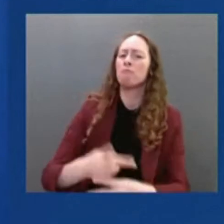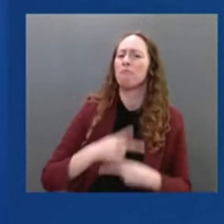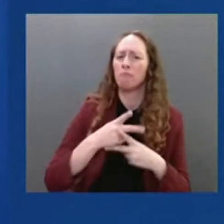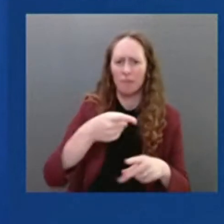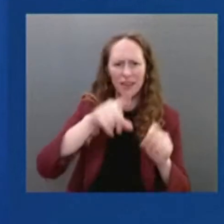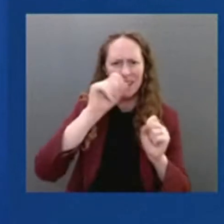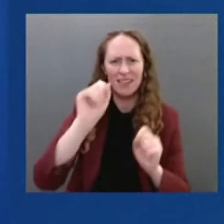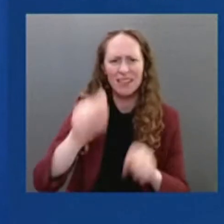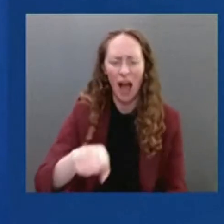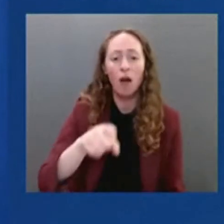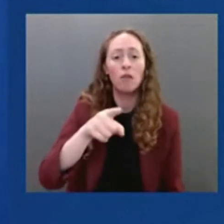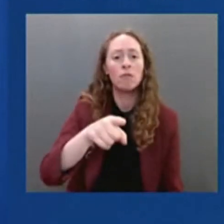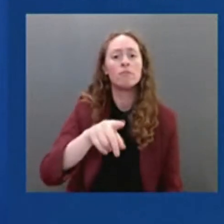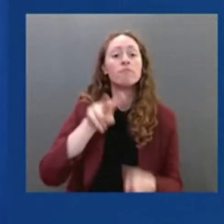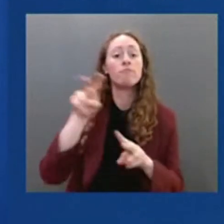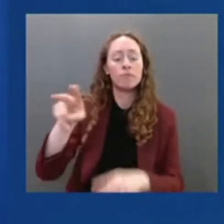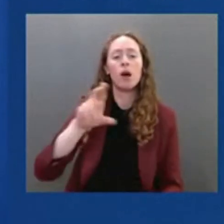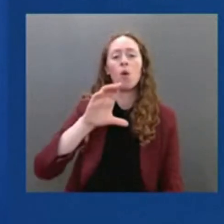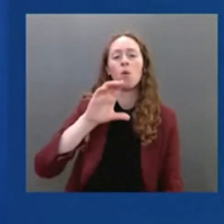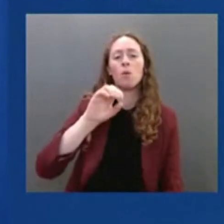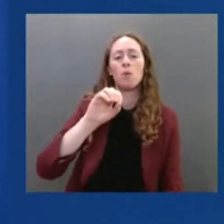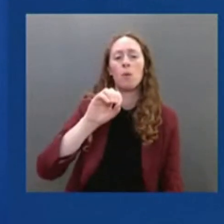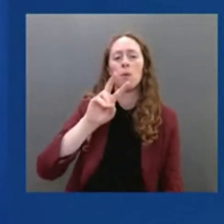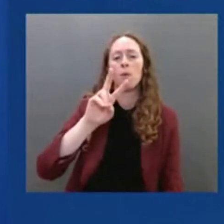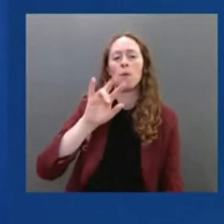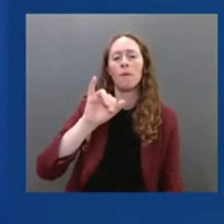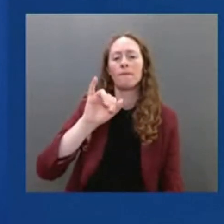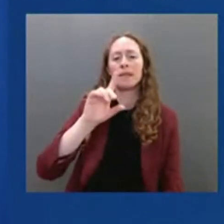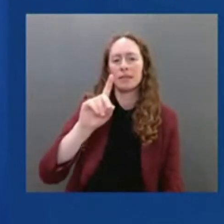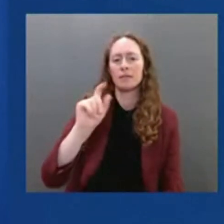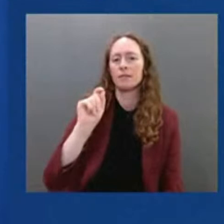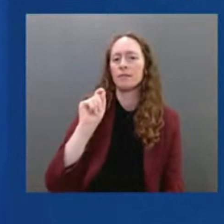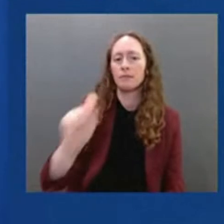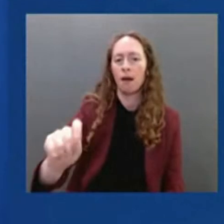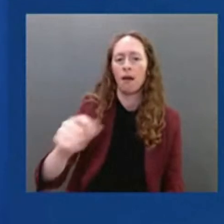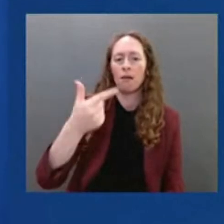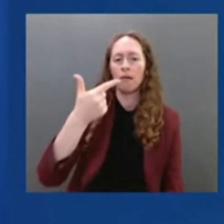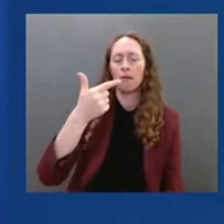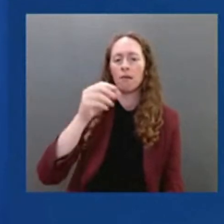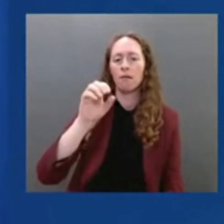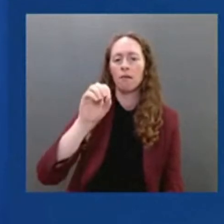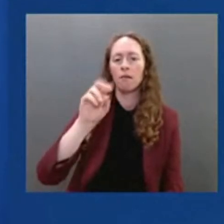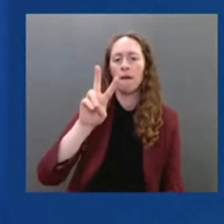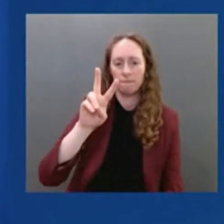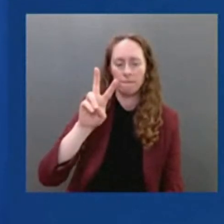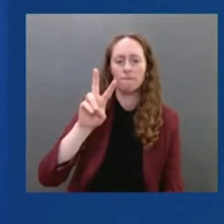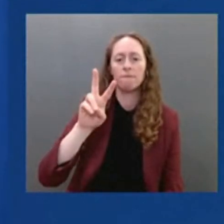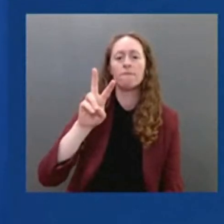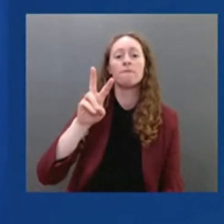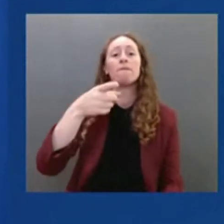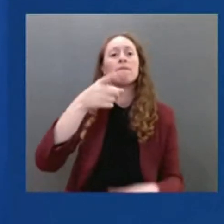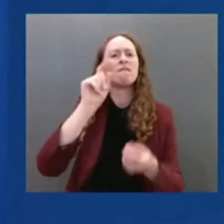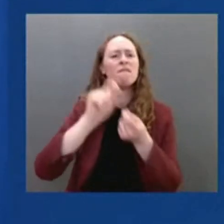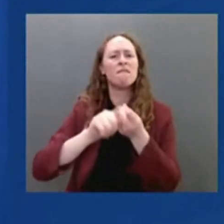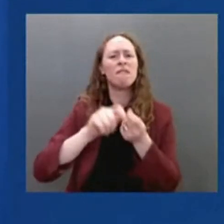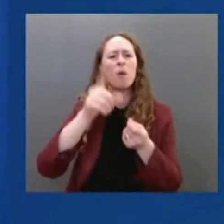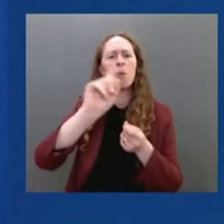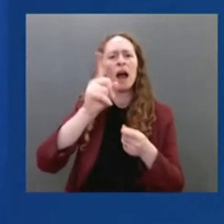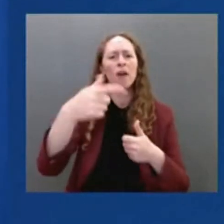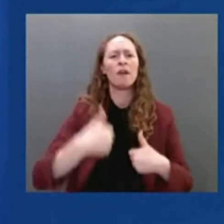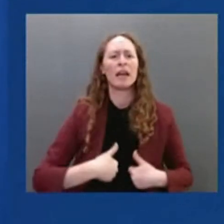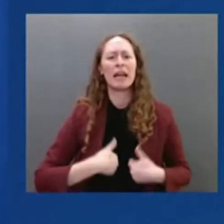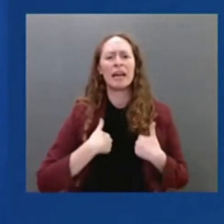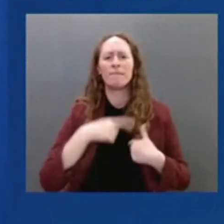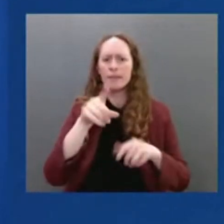community level. At CDC, we will continue to monitor COVID-19 and provide timely updates regarding the latest guidance, as we have